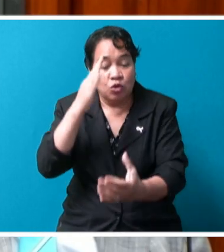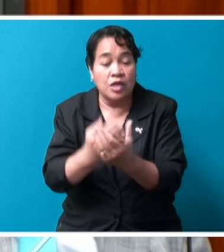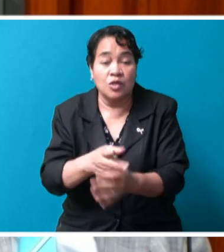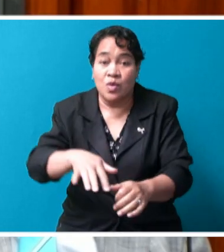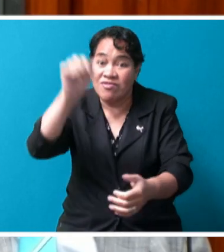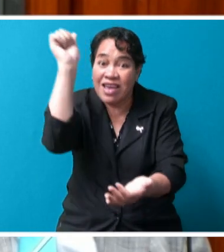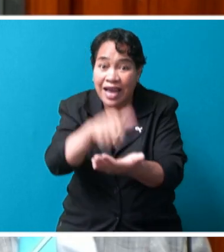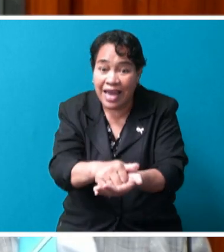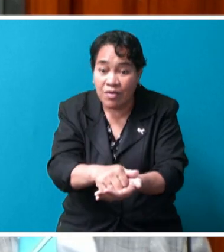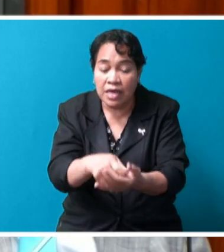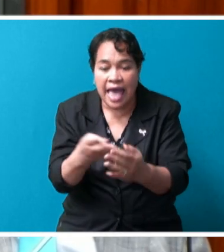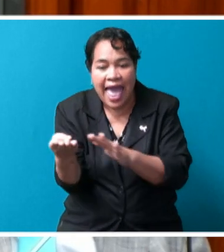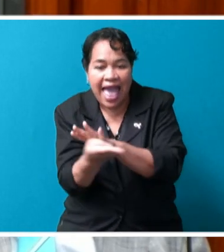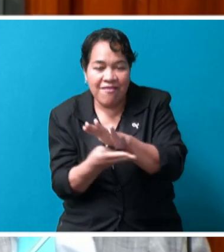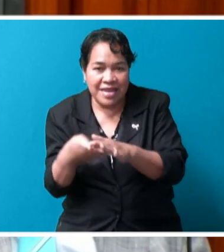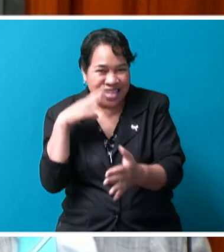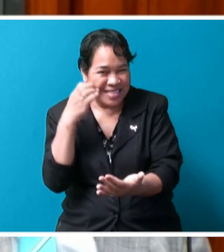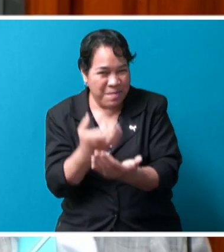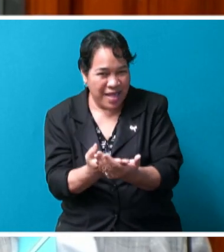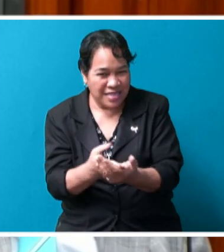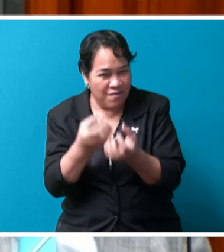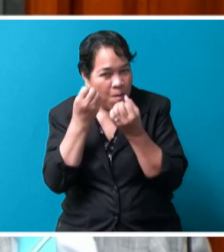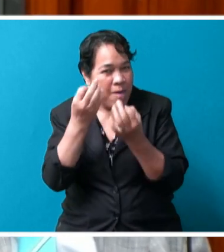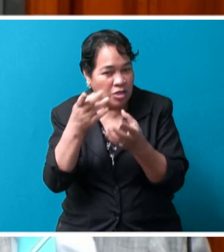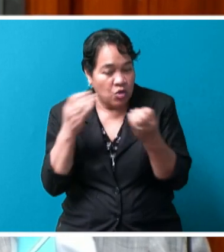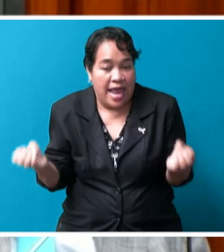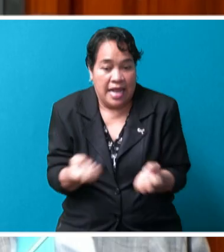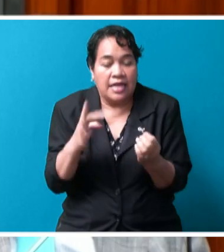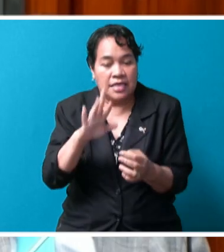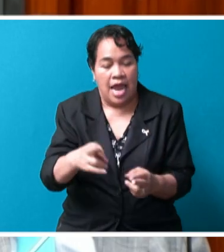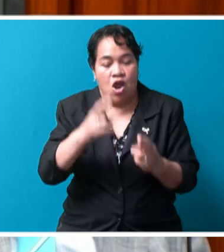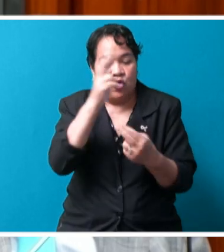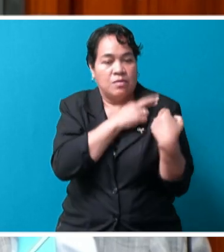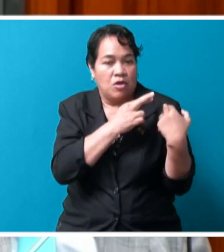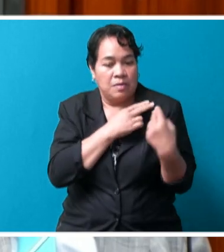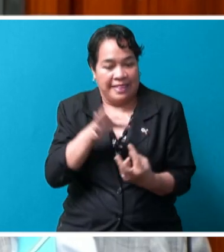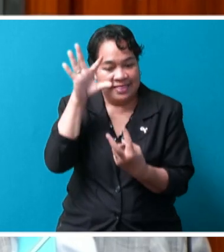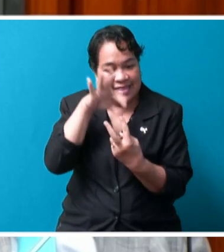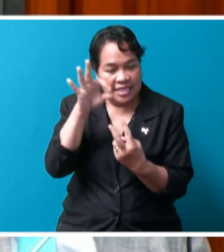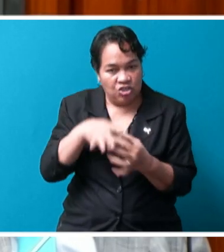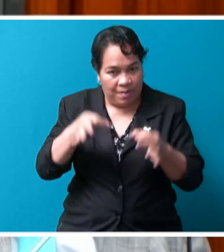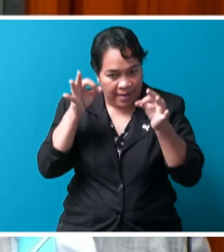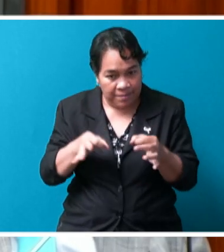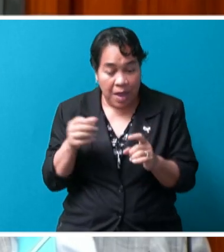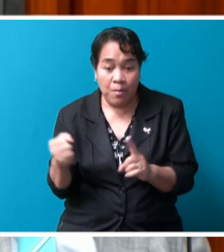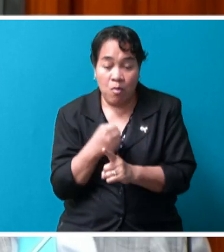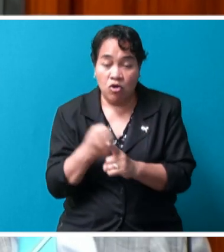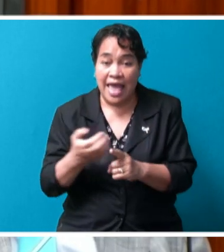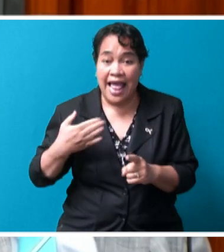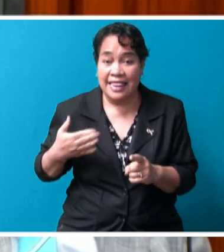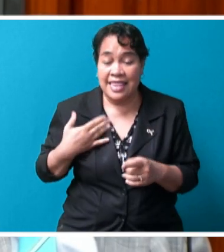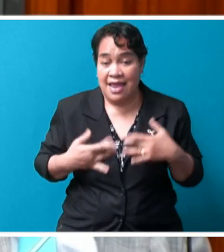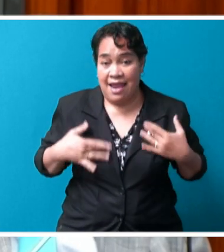and evidence-based information, encourage responsible decision-making, promote healthy lifestyles,